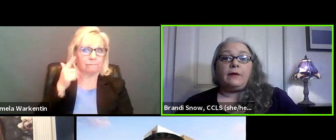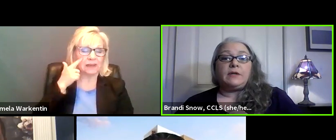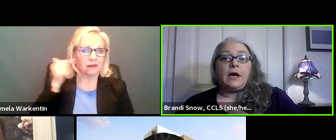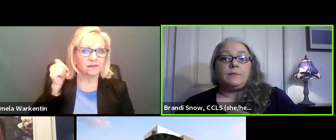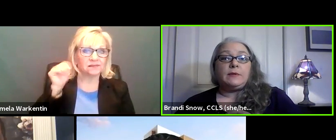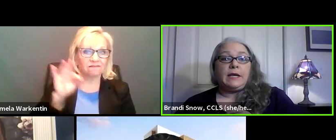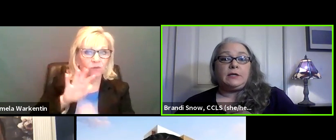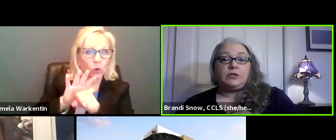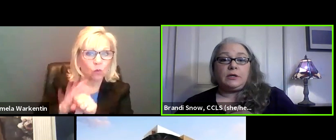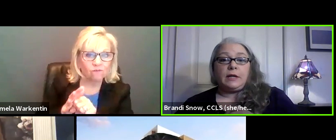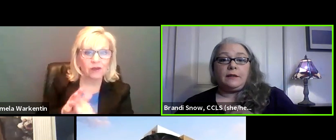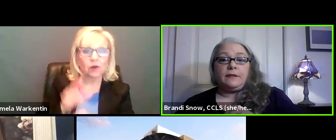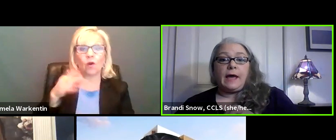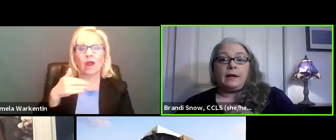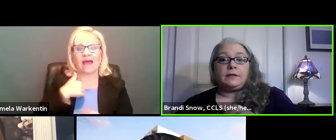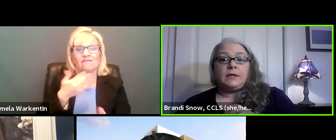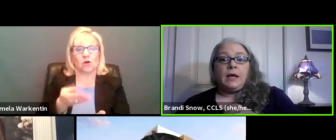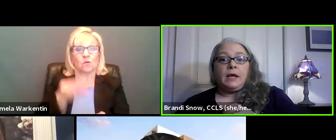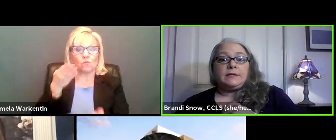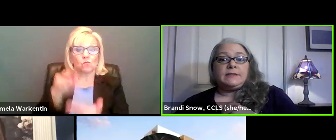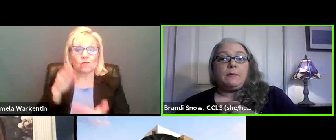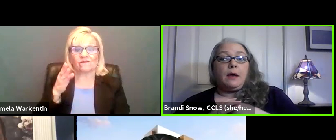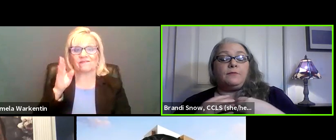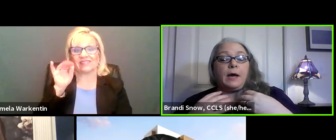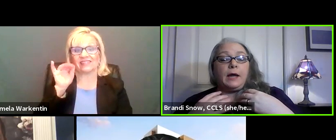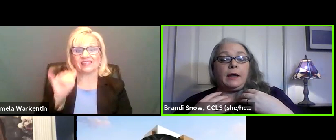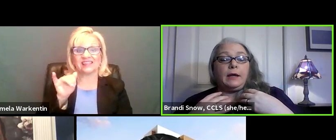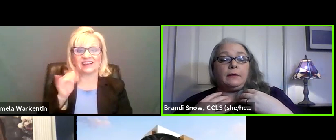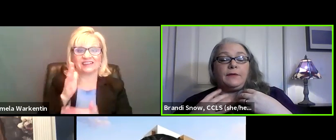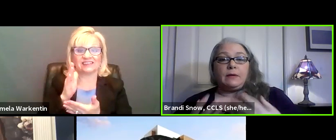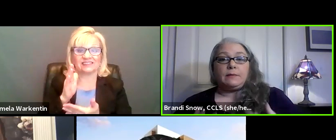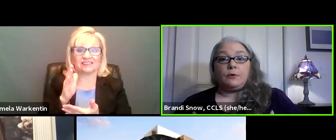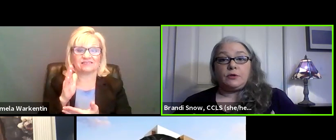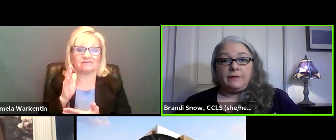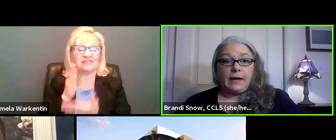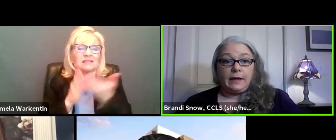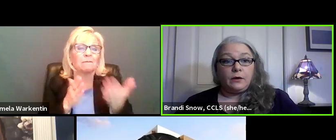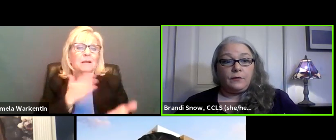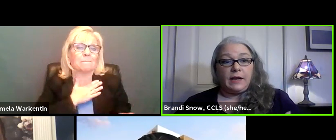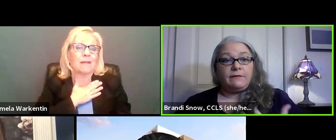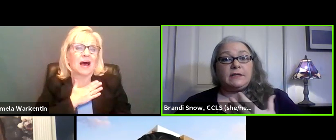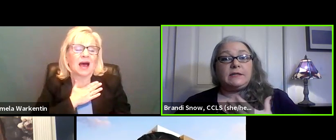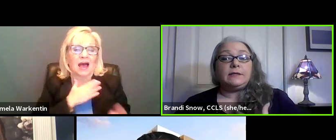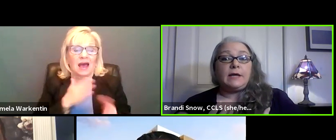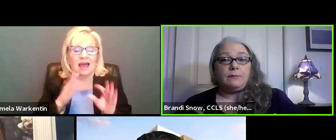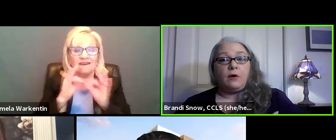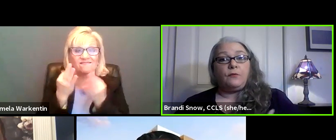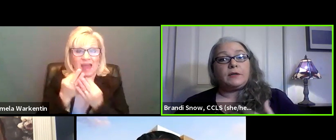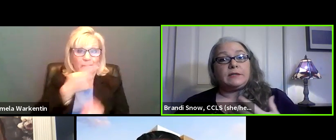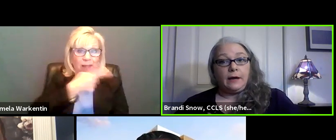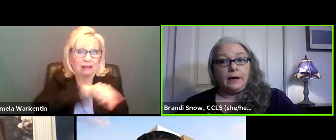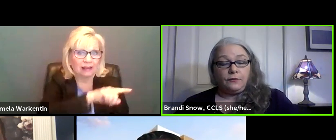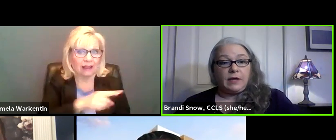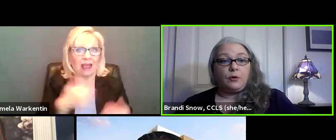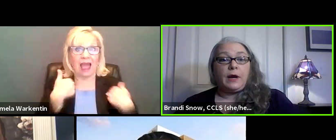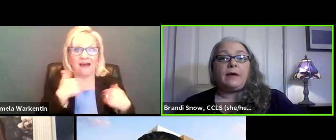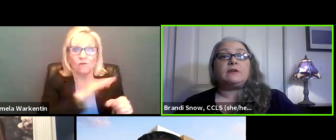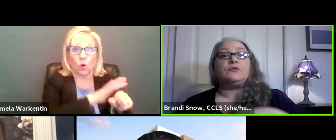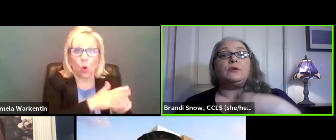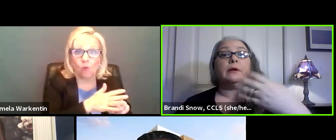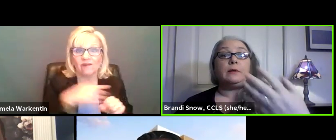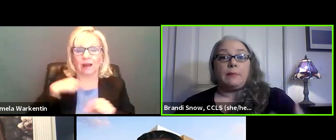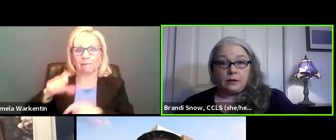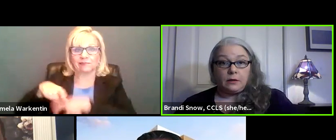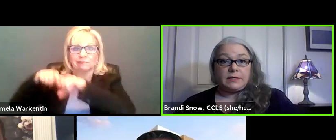I have documentation that some of my family members have had COVID and I've had to take time off work to care for them, or I